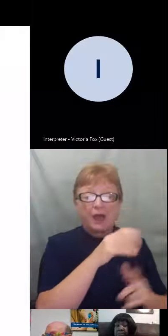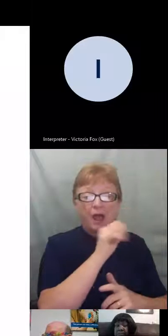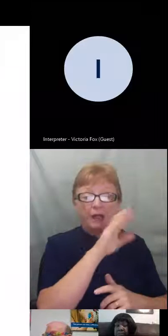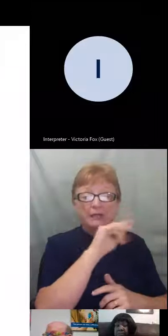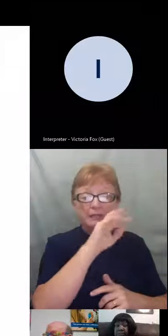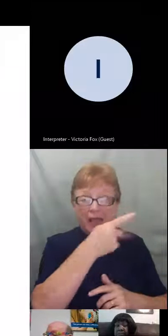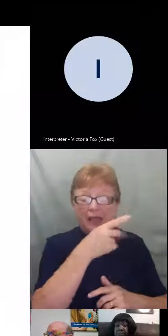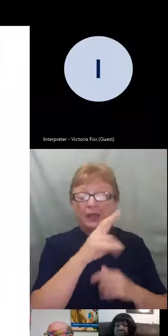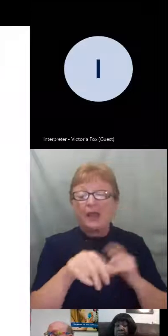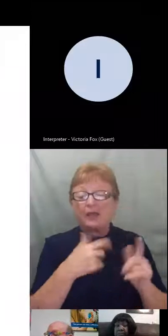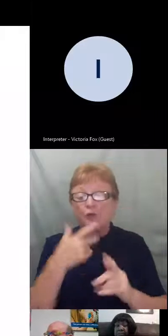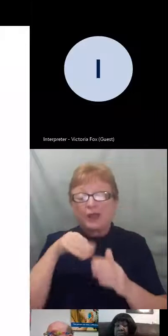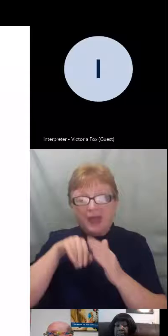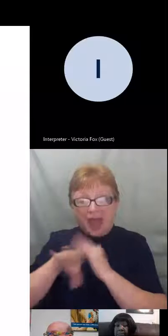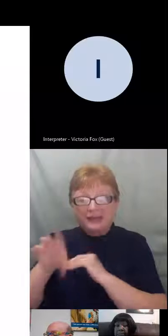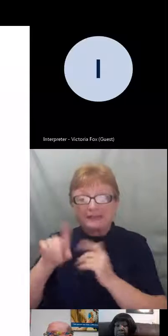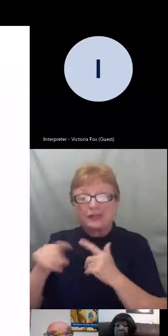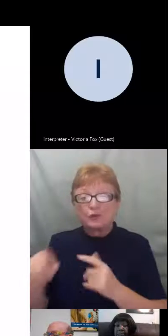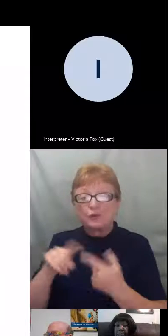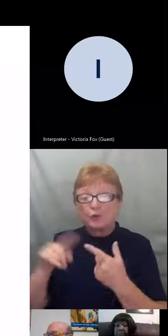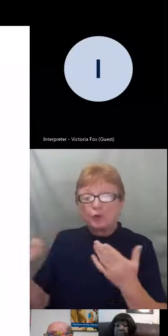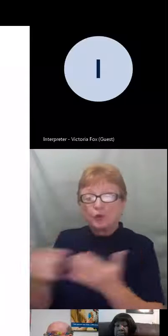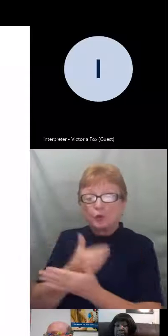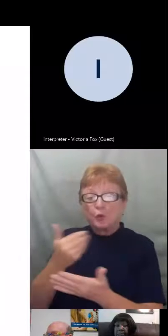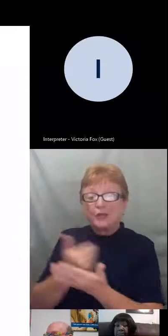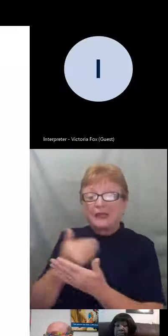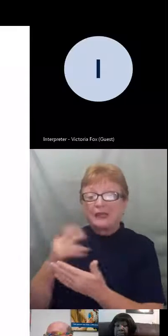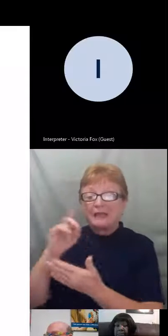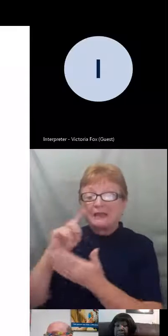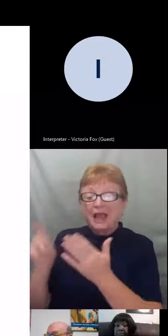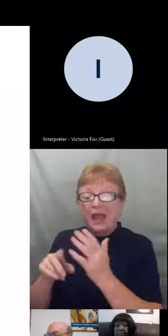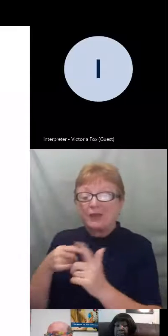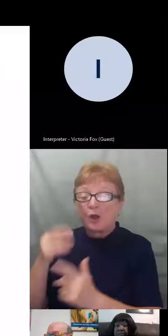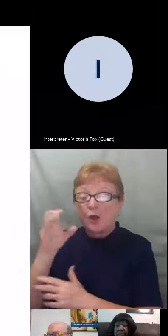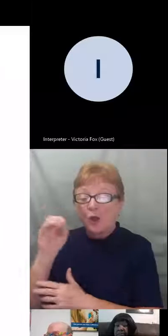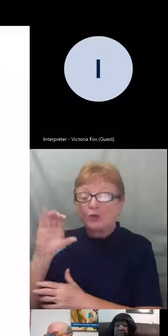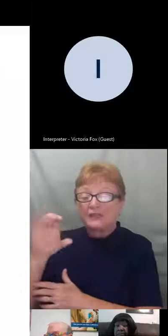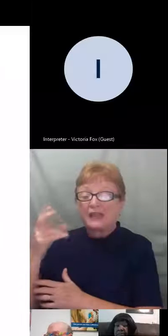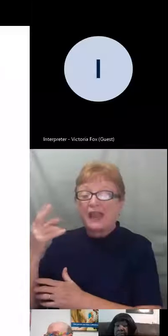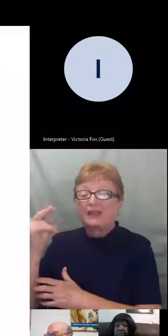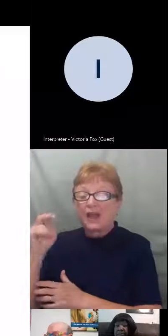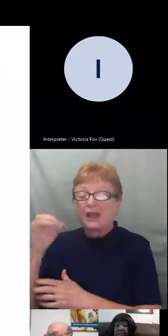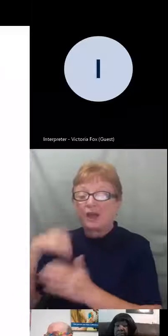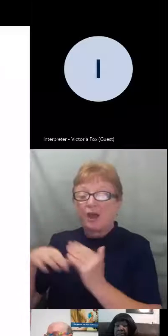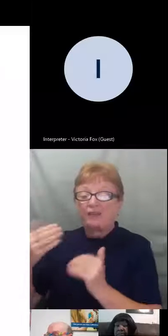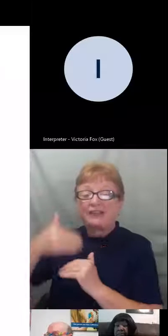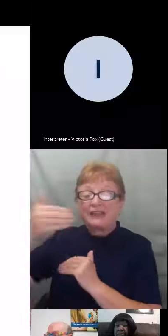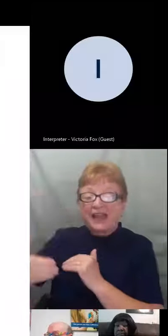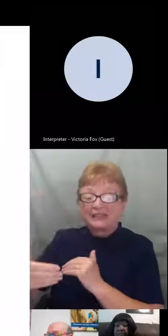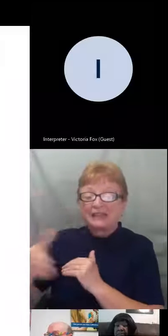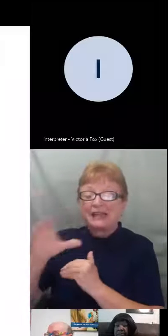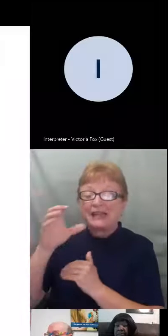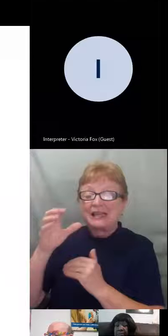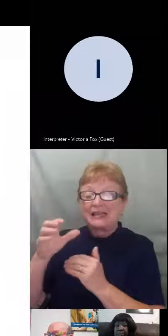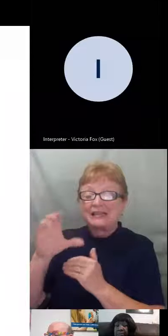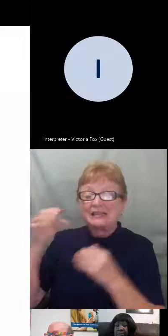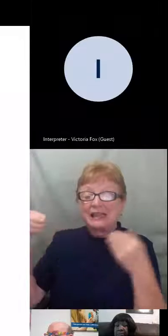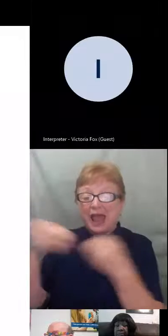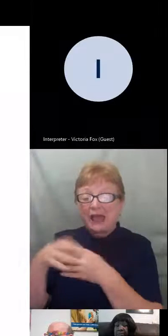access the voting webinar from the newly designed OCHN website on the next slide. I will direct you to the